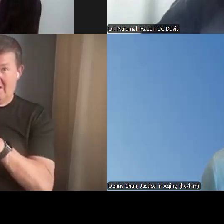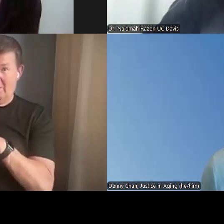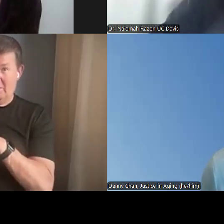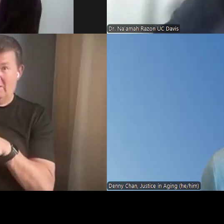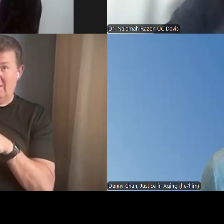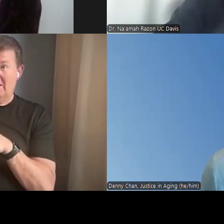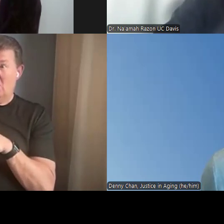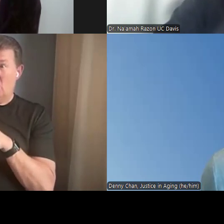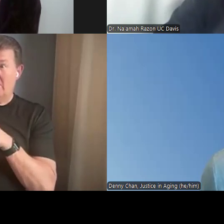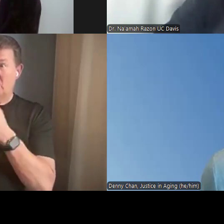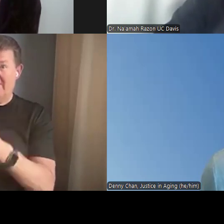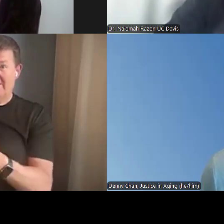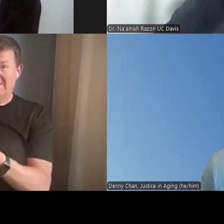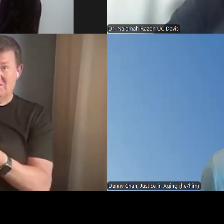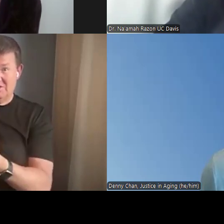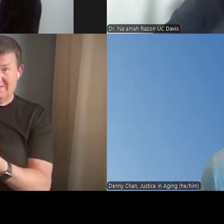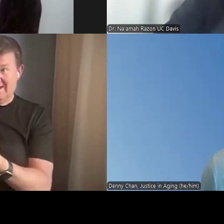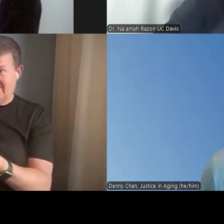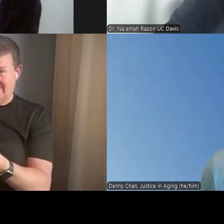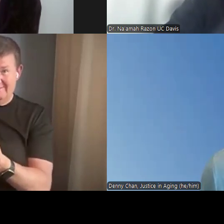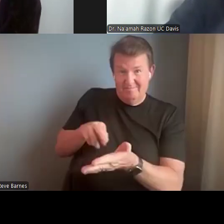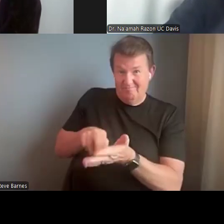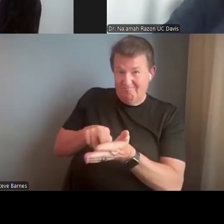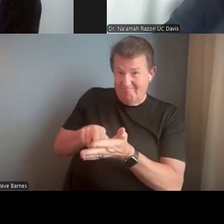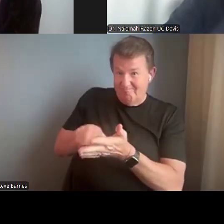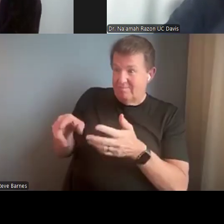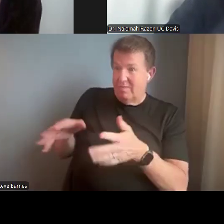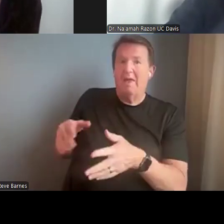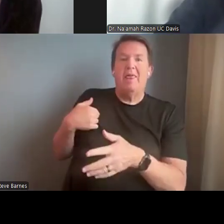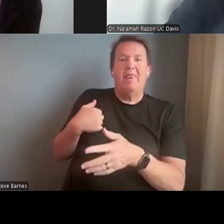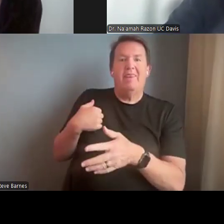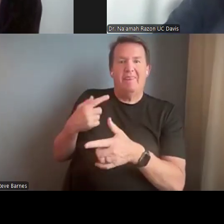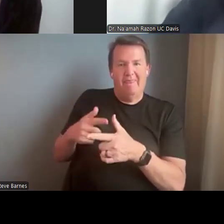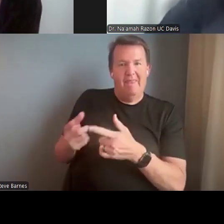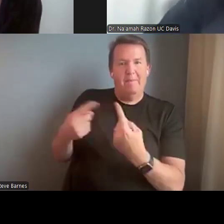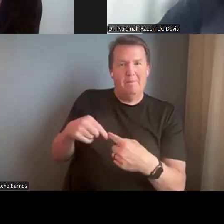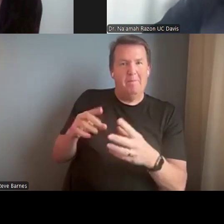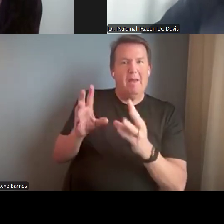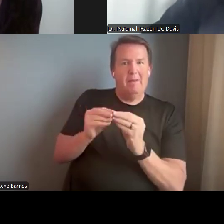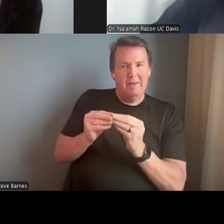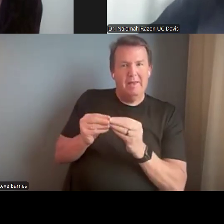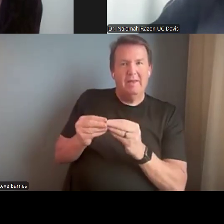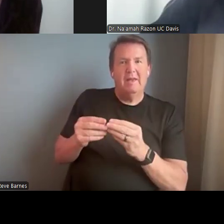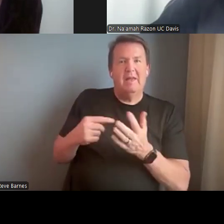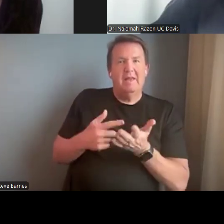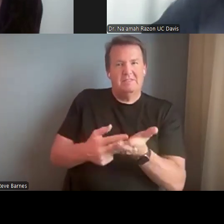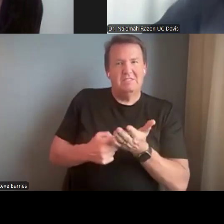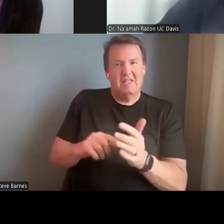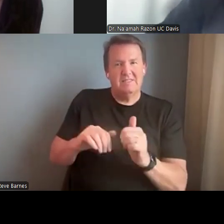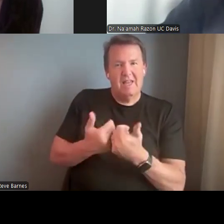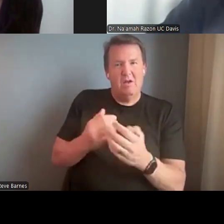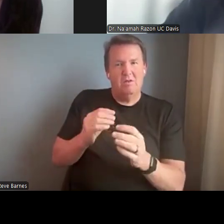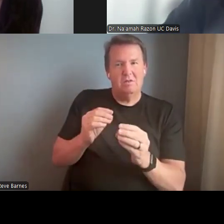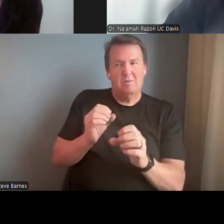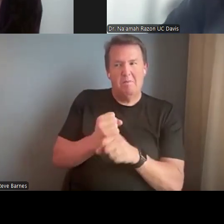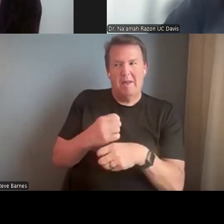because I think at that point, it will be really important to think about how to translate that into more actionable items, as has been